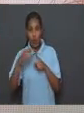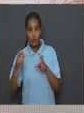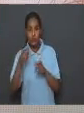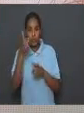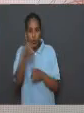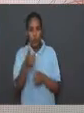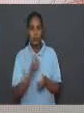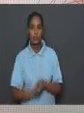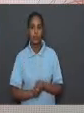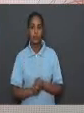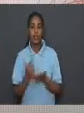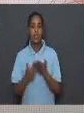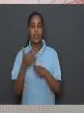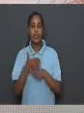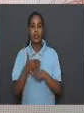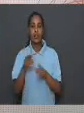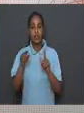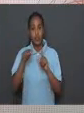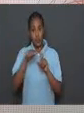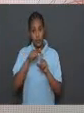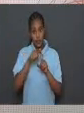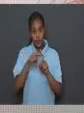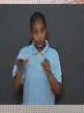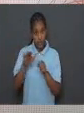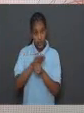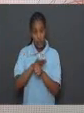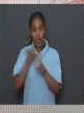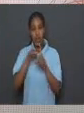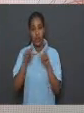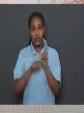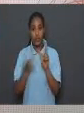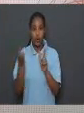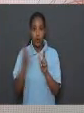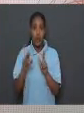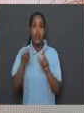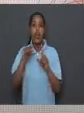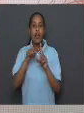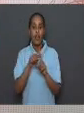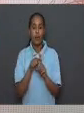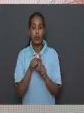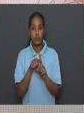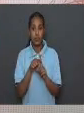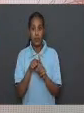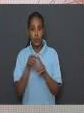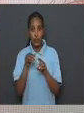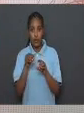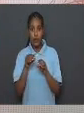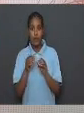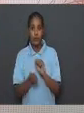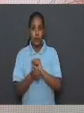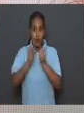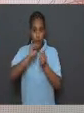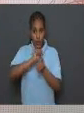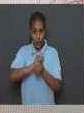own. Thus, the positively charged ions, or cations, move towards